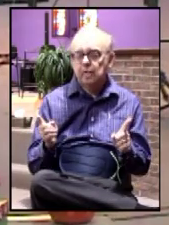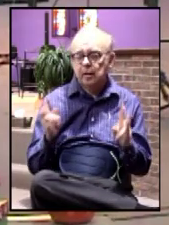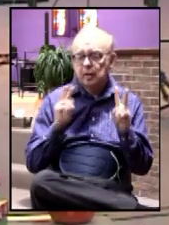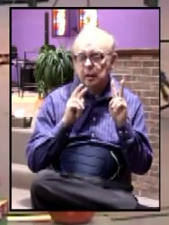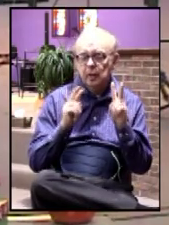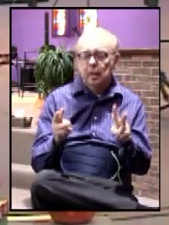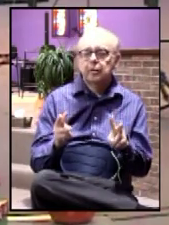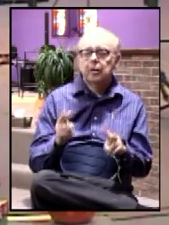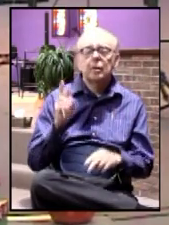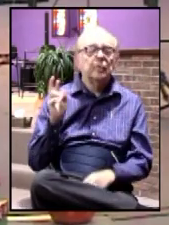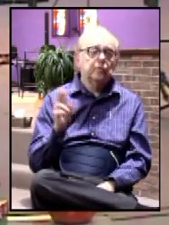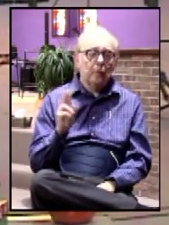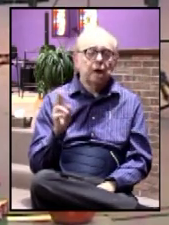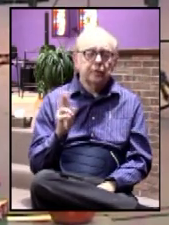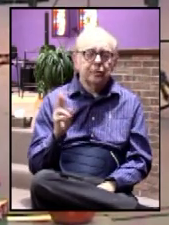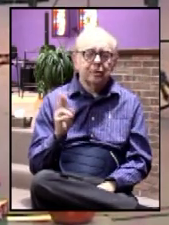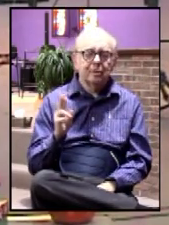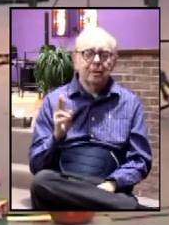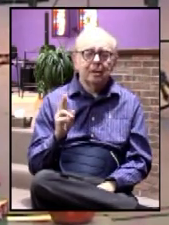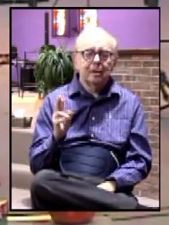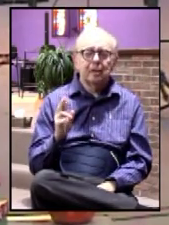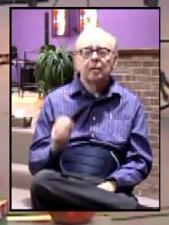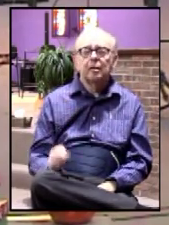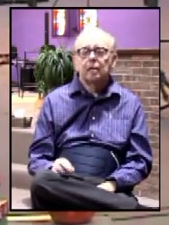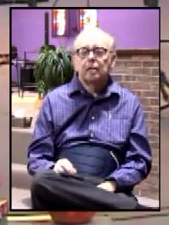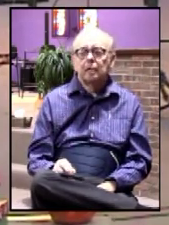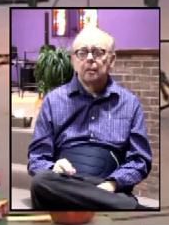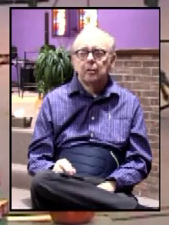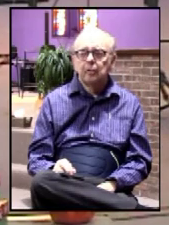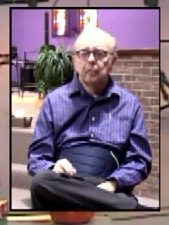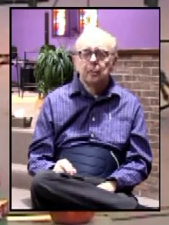But when you look at Mr. Rogers